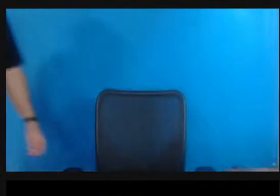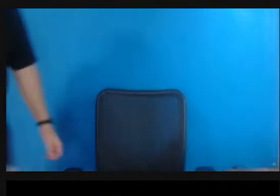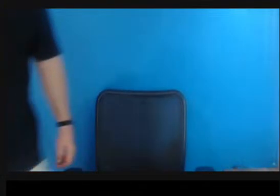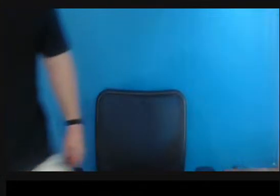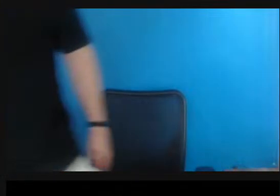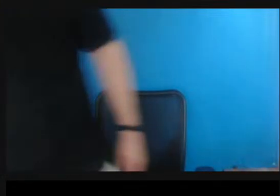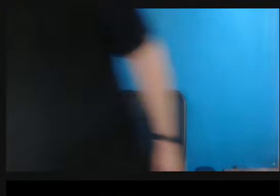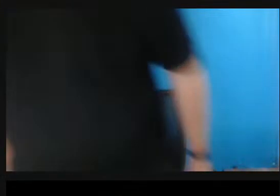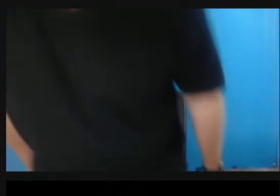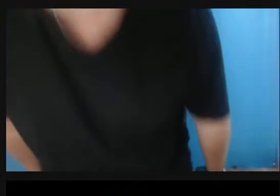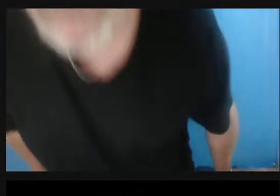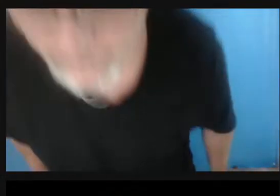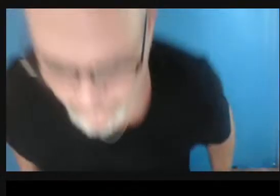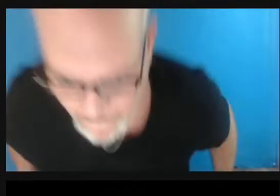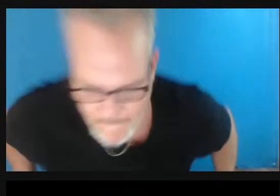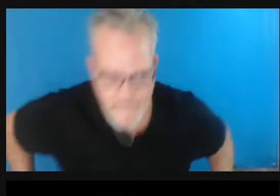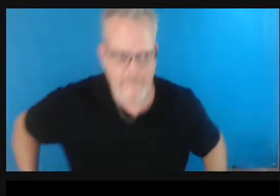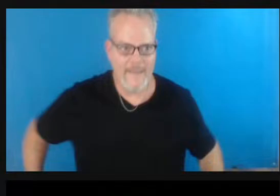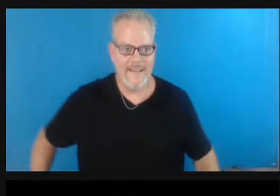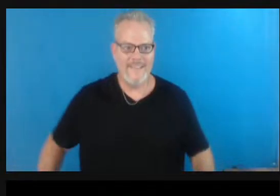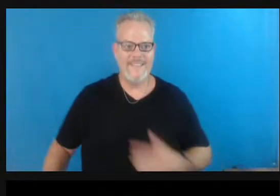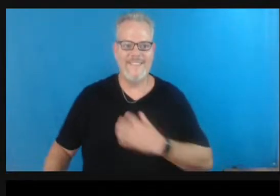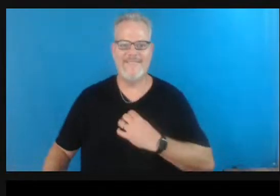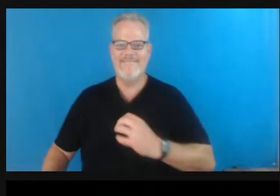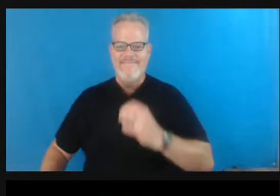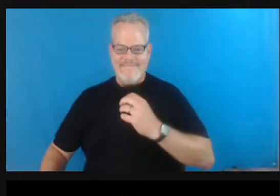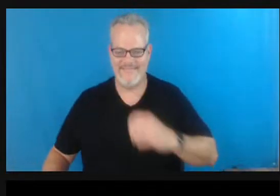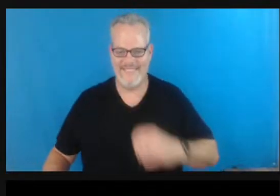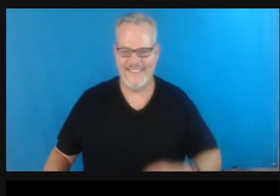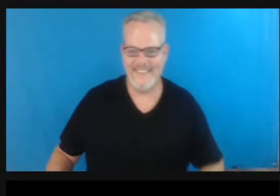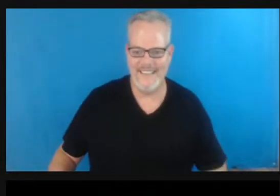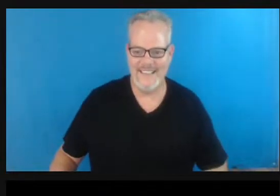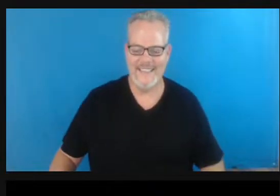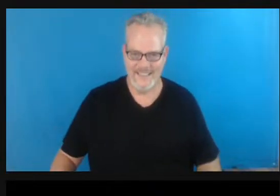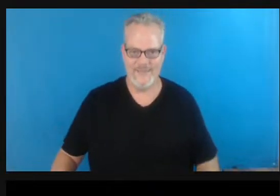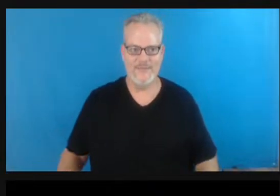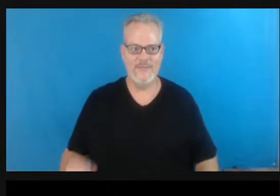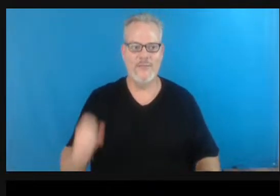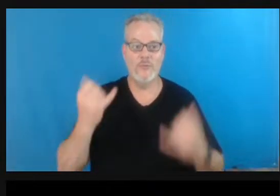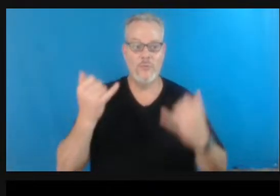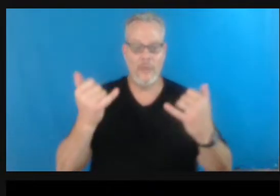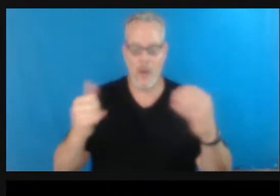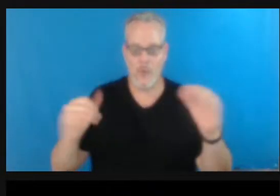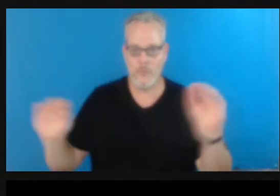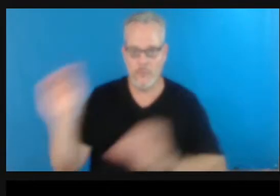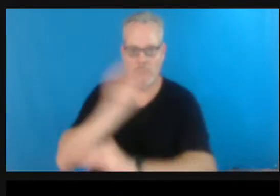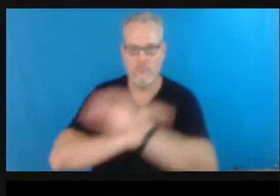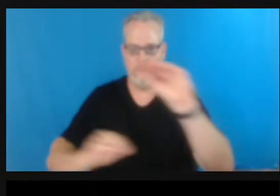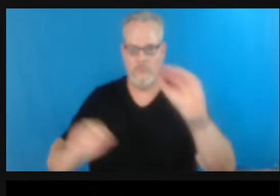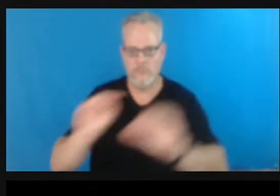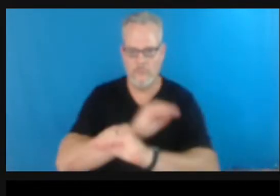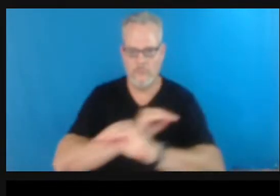yeah, we'll transition now to our live earthquakes.